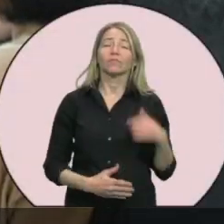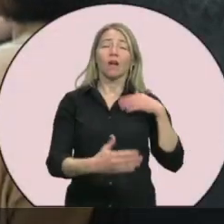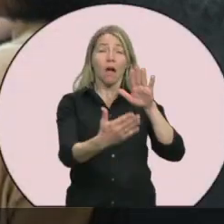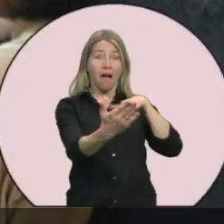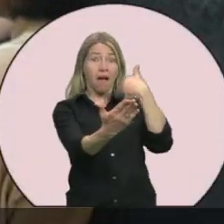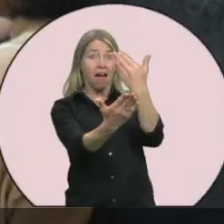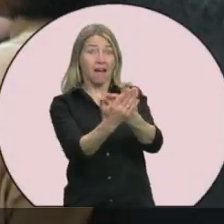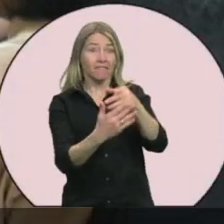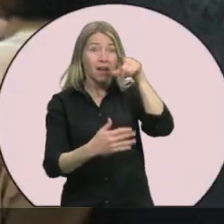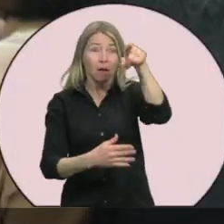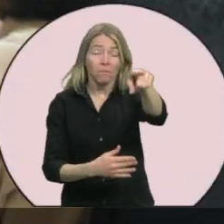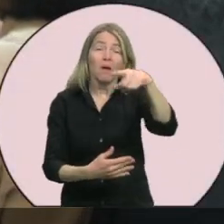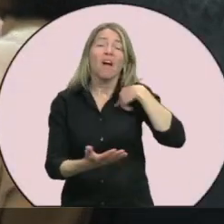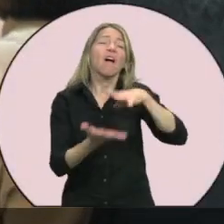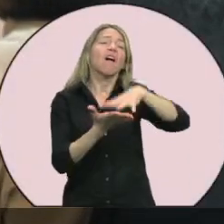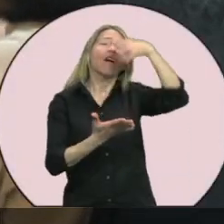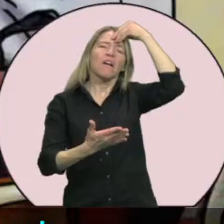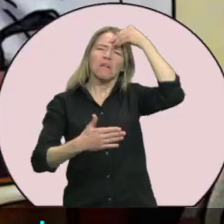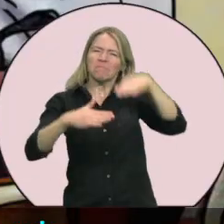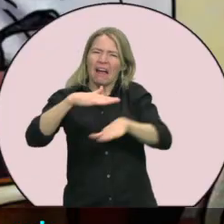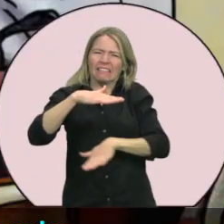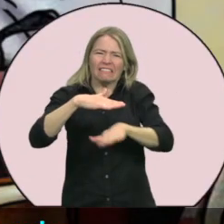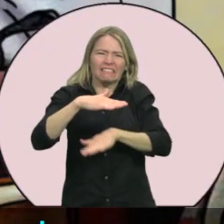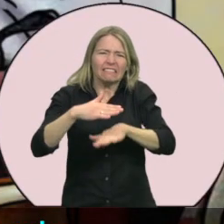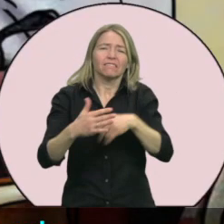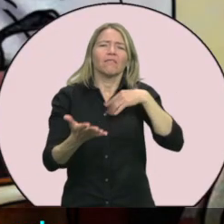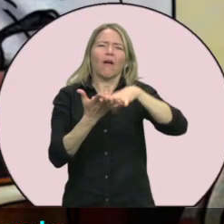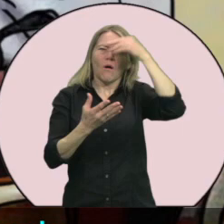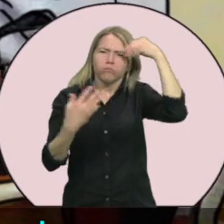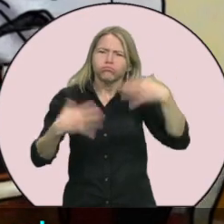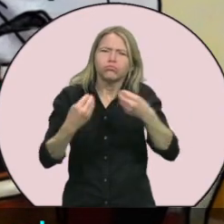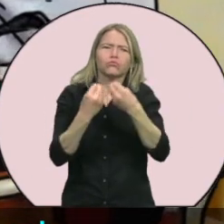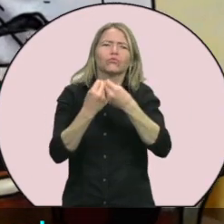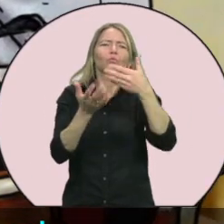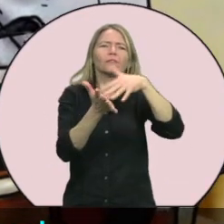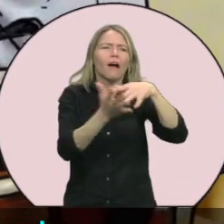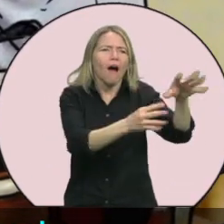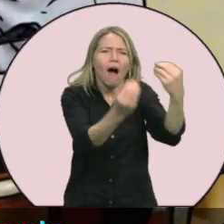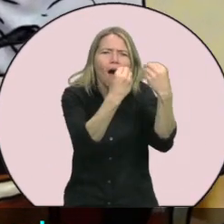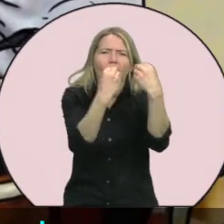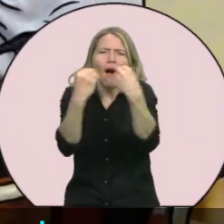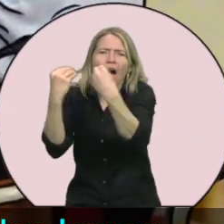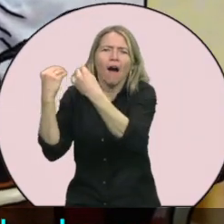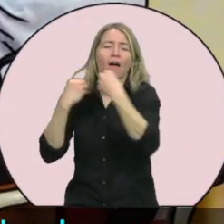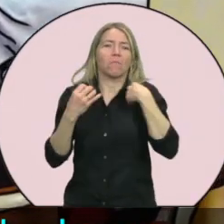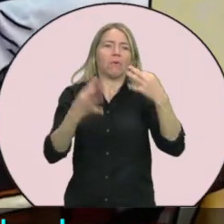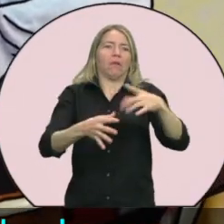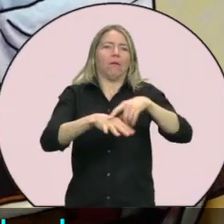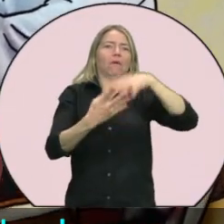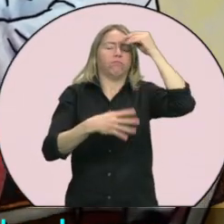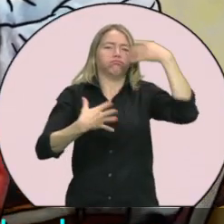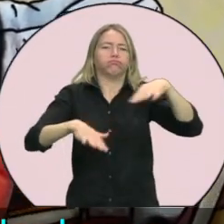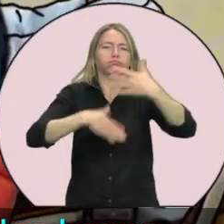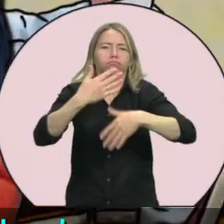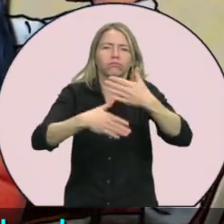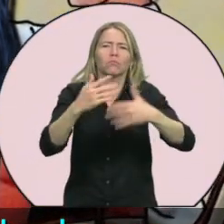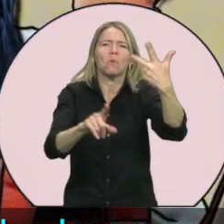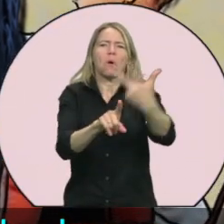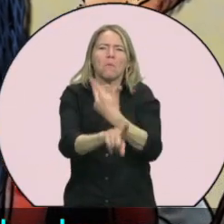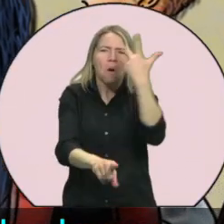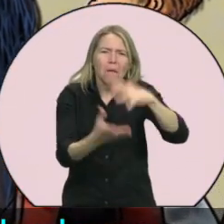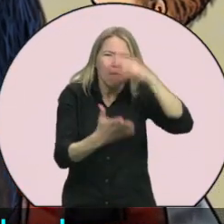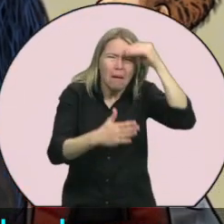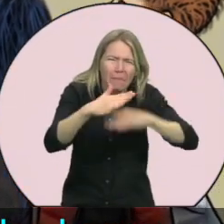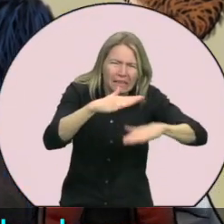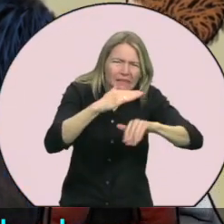And when I first got there, I was learning the basics, a lot of the stuff from the students, and it took me a while to learn, like, I guess about 3 months to learn the basics,